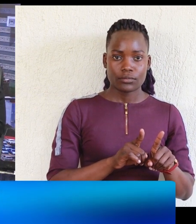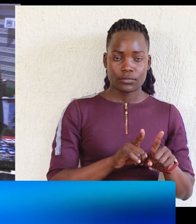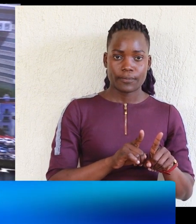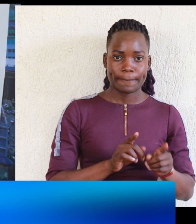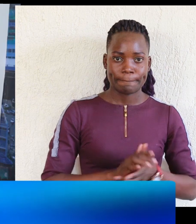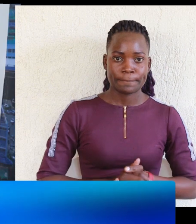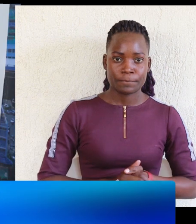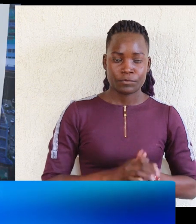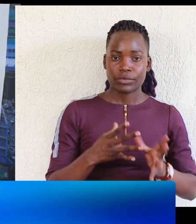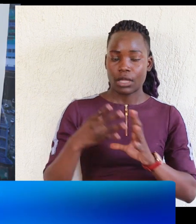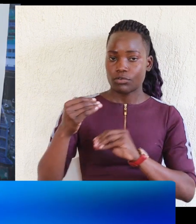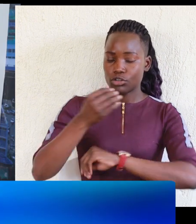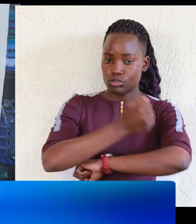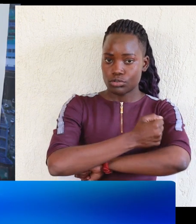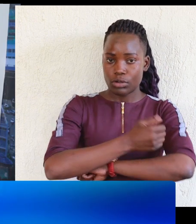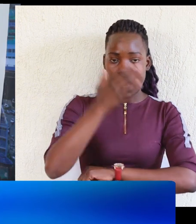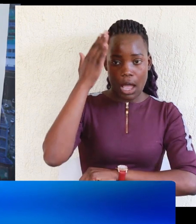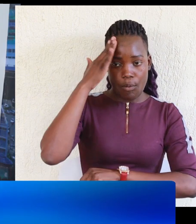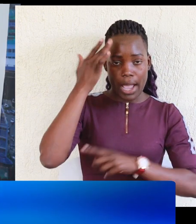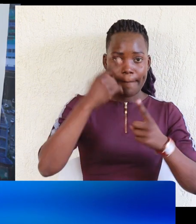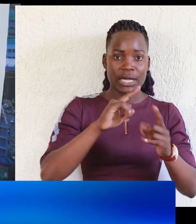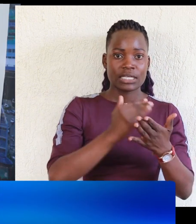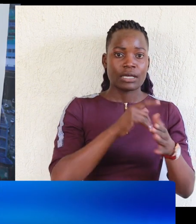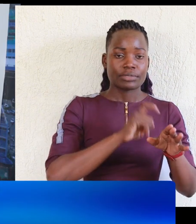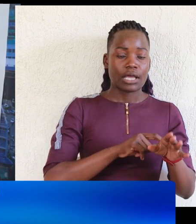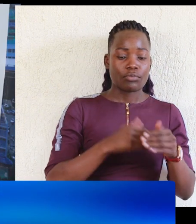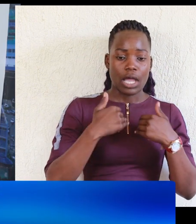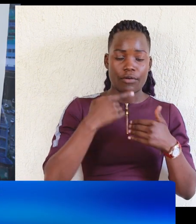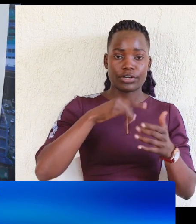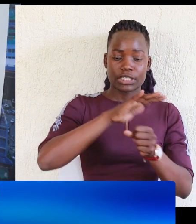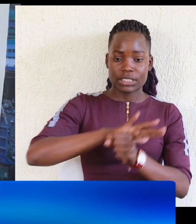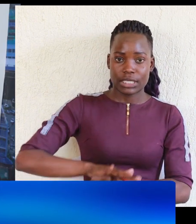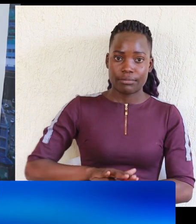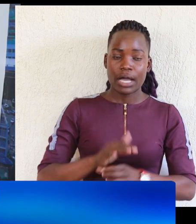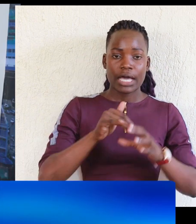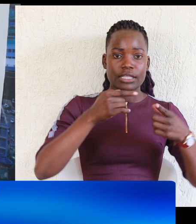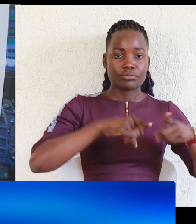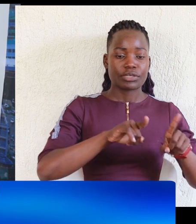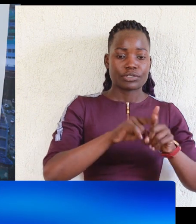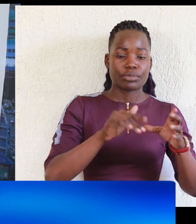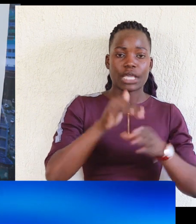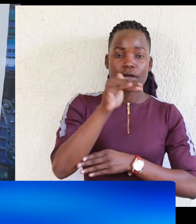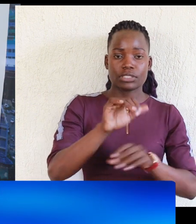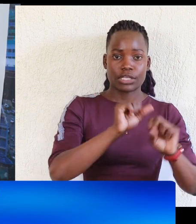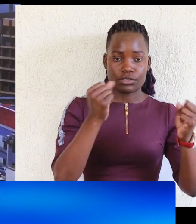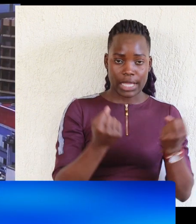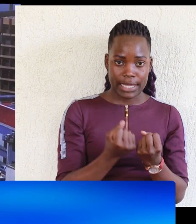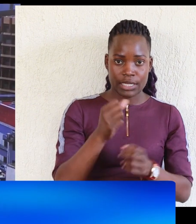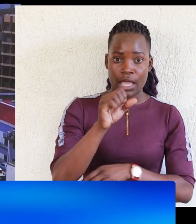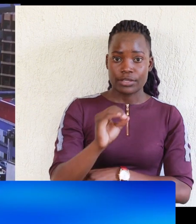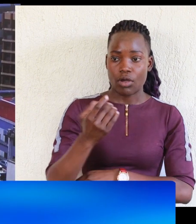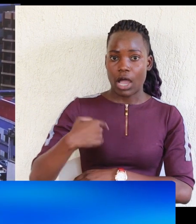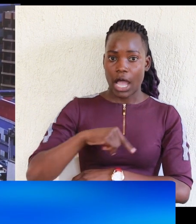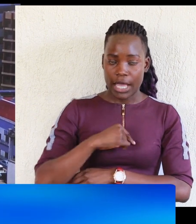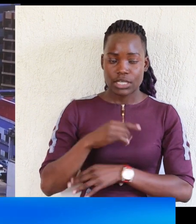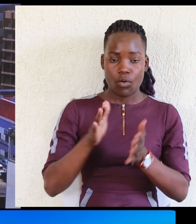actually maybe have gone to school, maybe are aware, but they at times could face stigma within themselves and also outside society. So